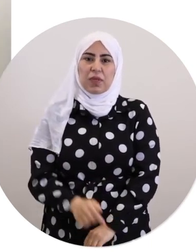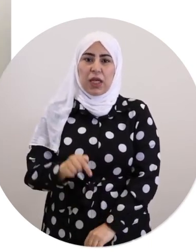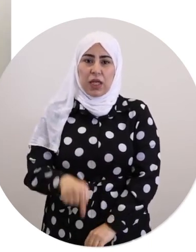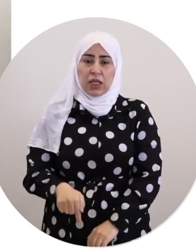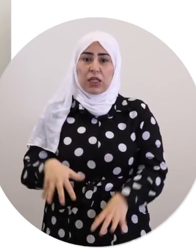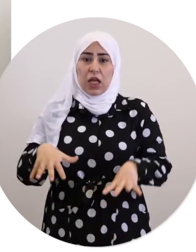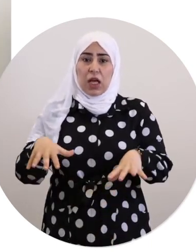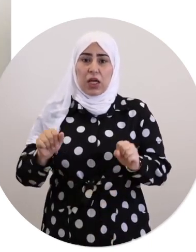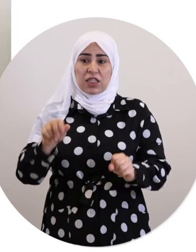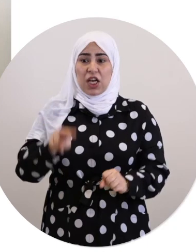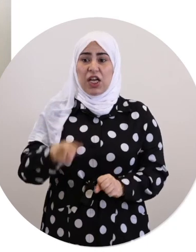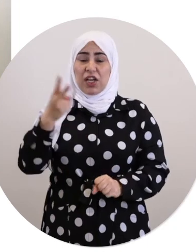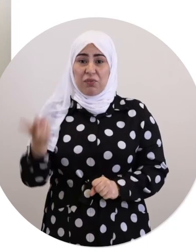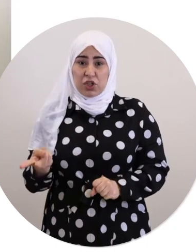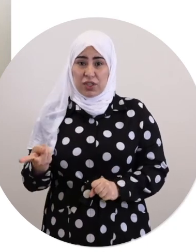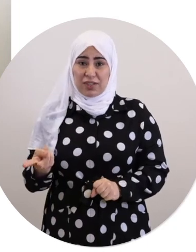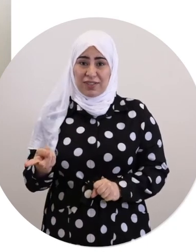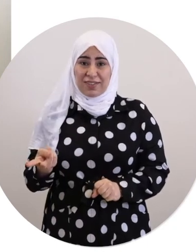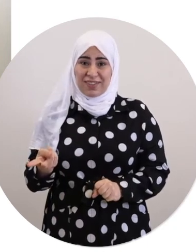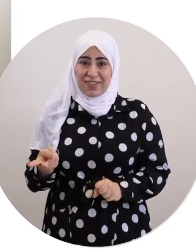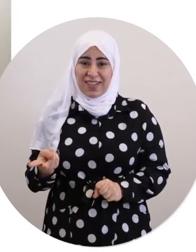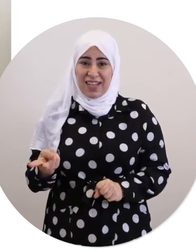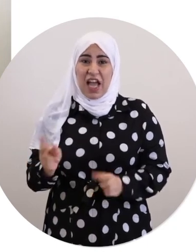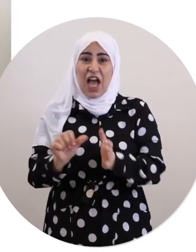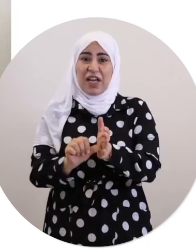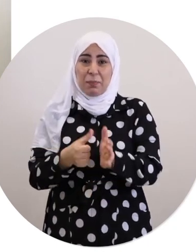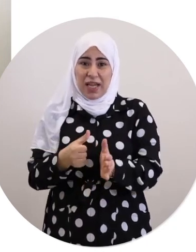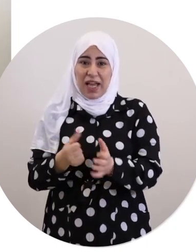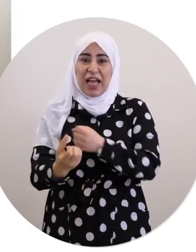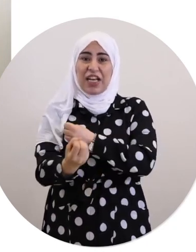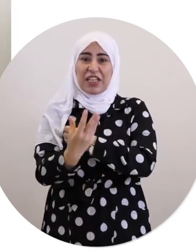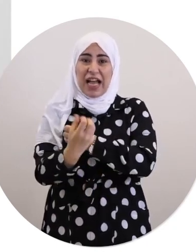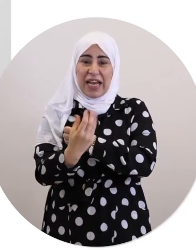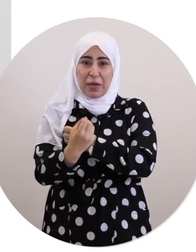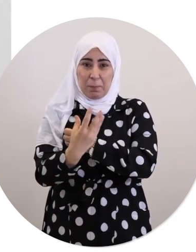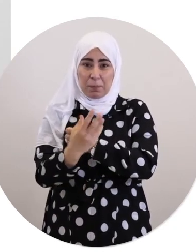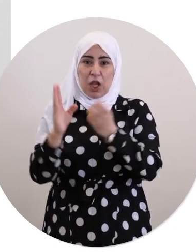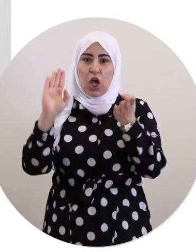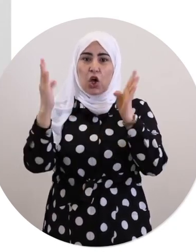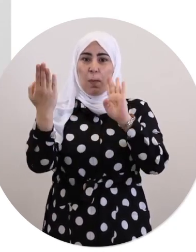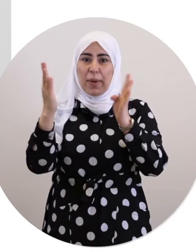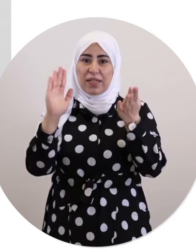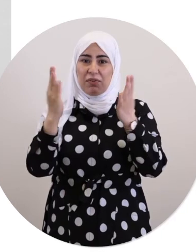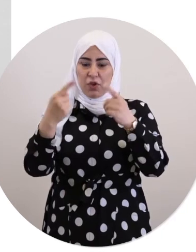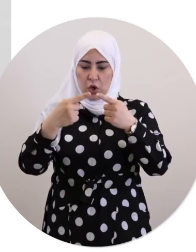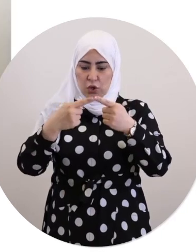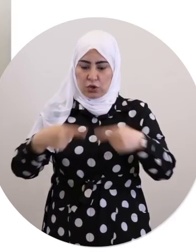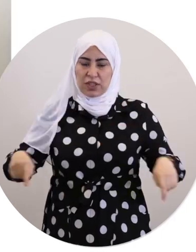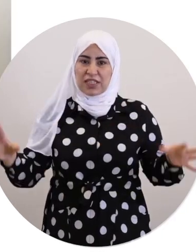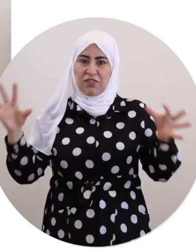Now that we've completed inversion, we're going to move to comparative and contrastive connectors. Now, from the name,